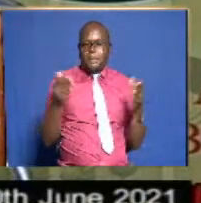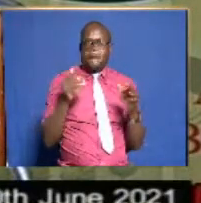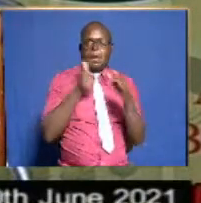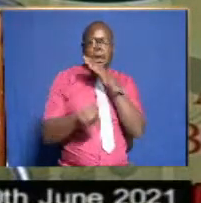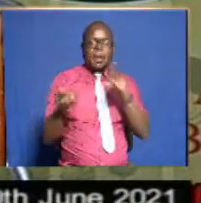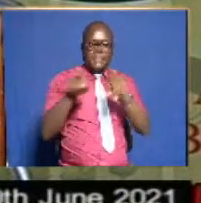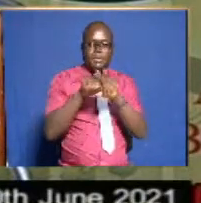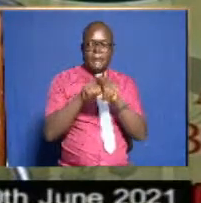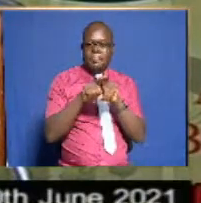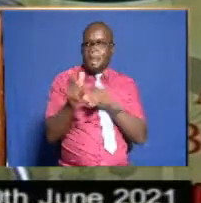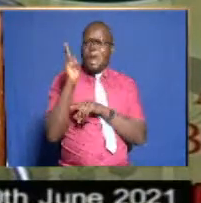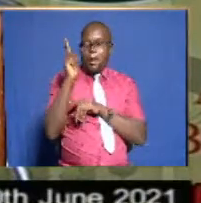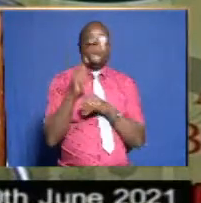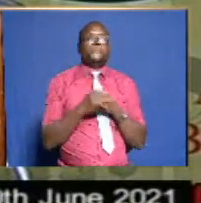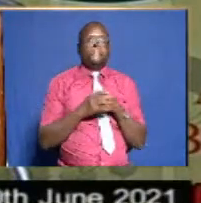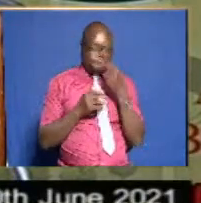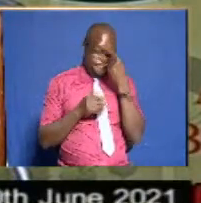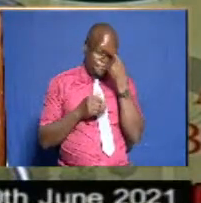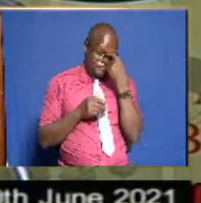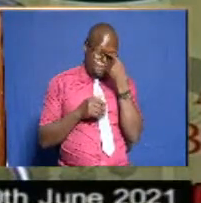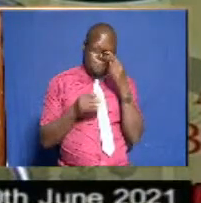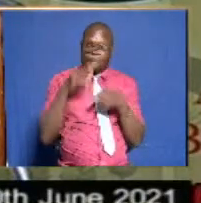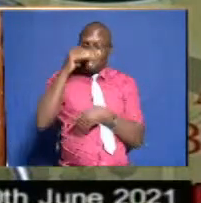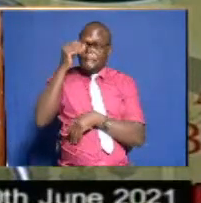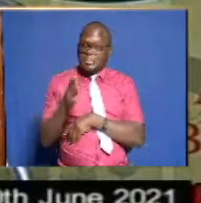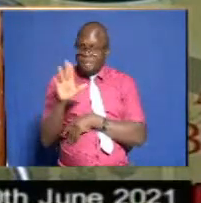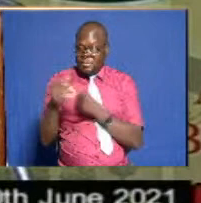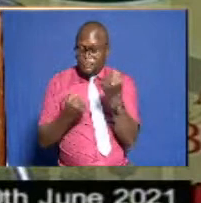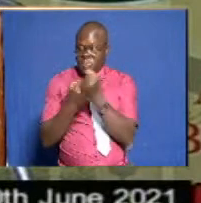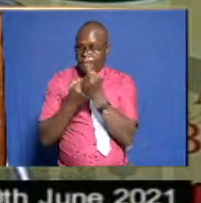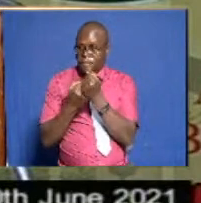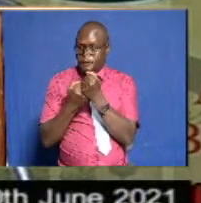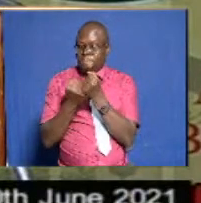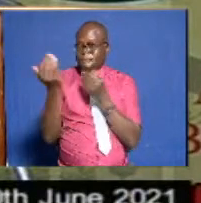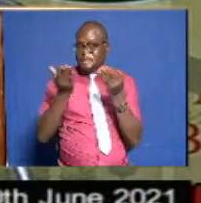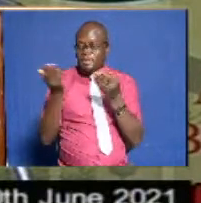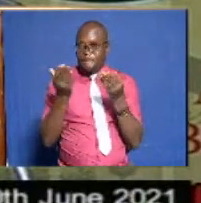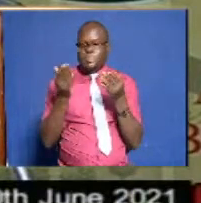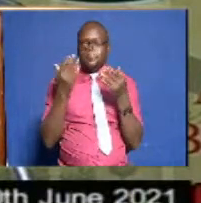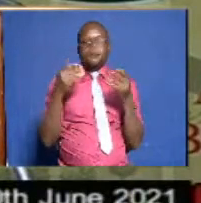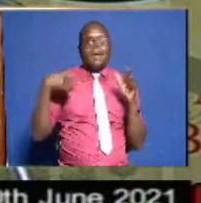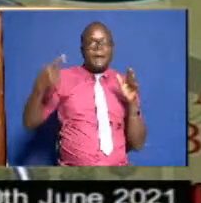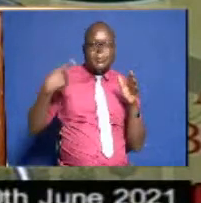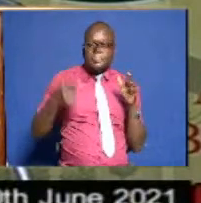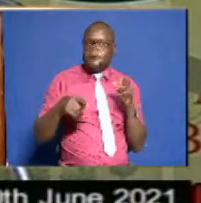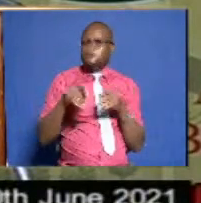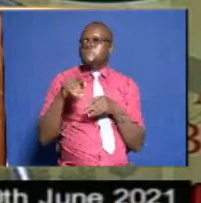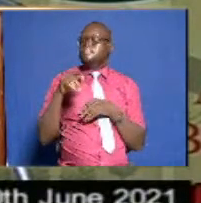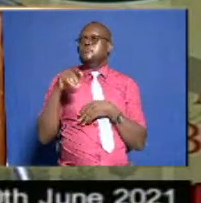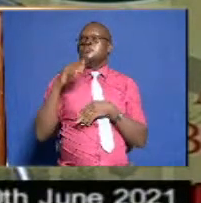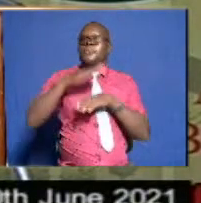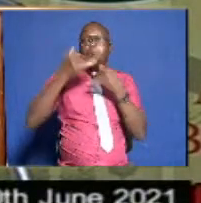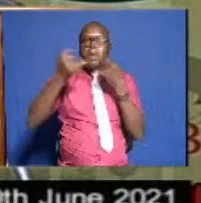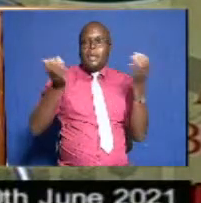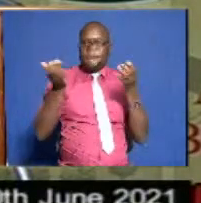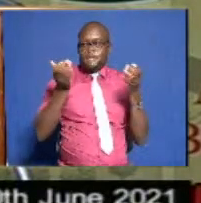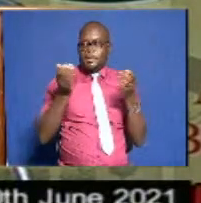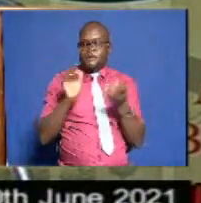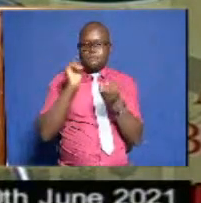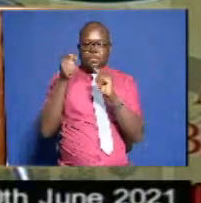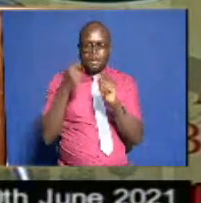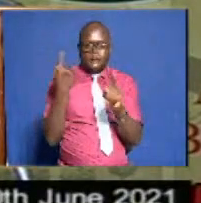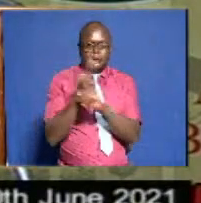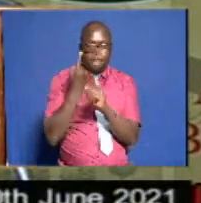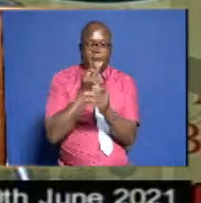Act. Mr. Speaker, to support the growth of service industry, particularly e-commerce, I propose to amend the Excise Duty